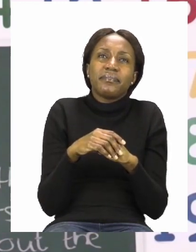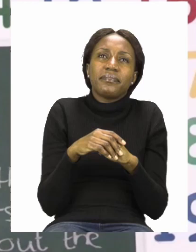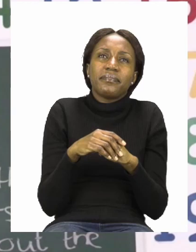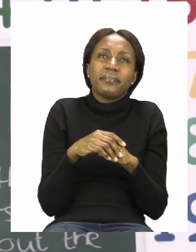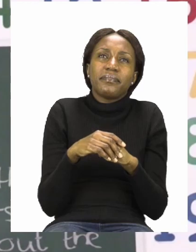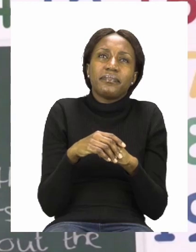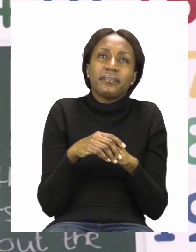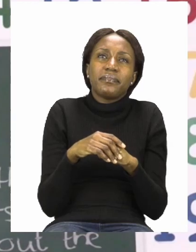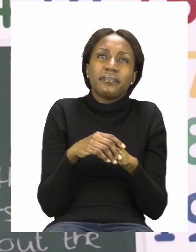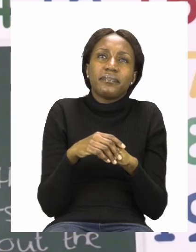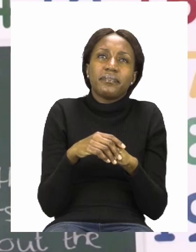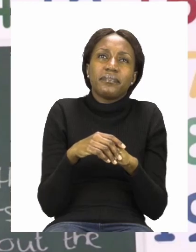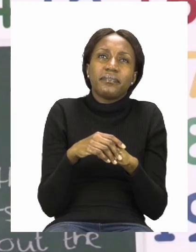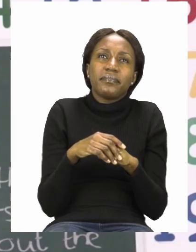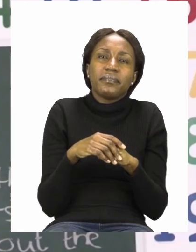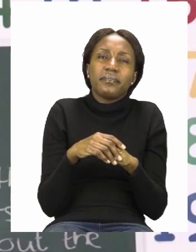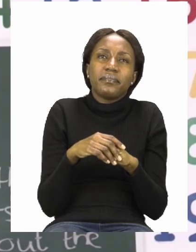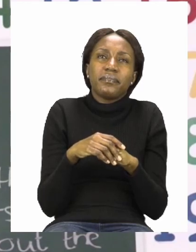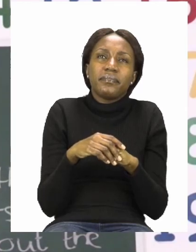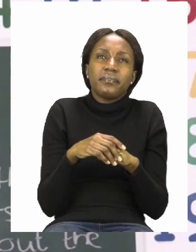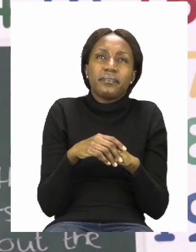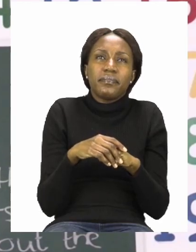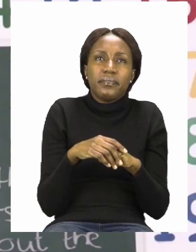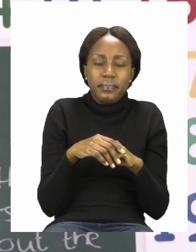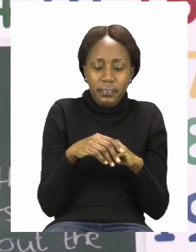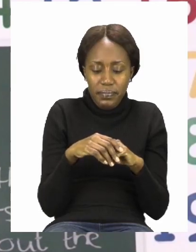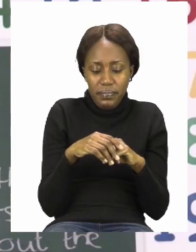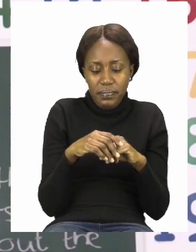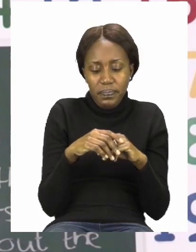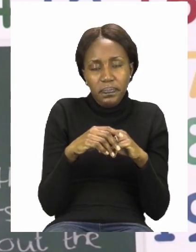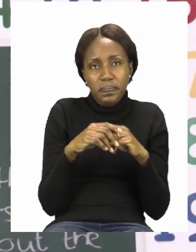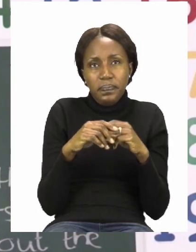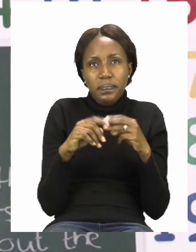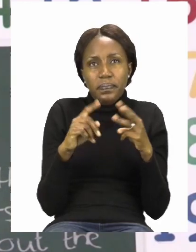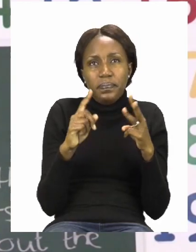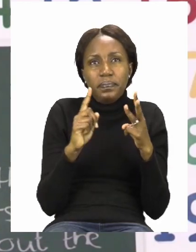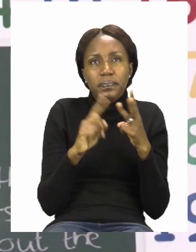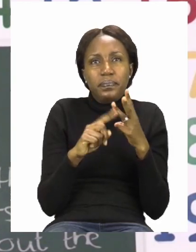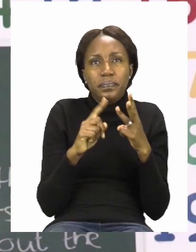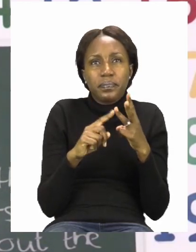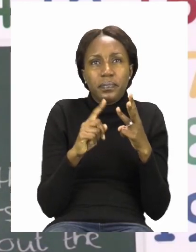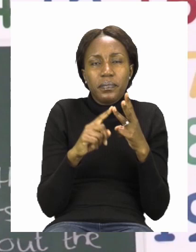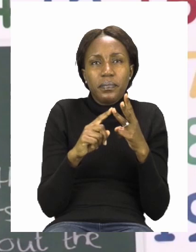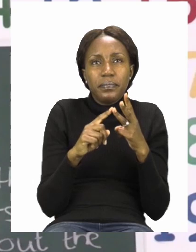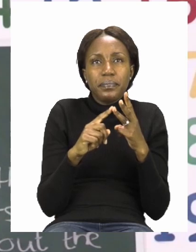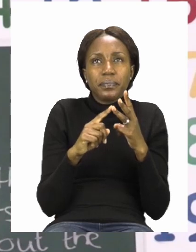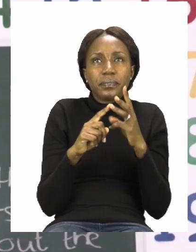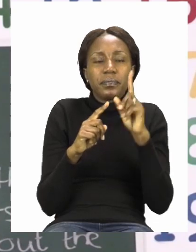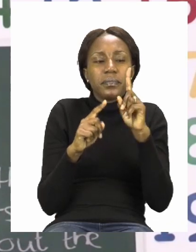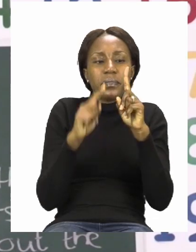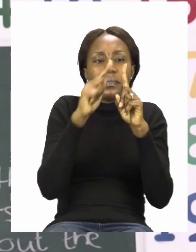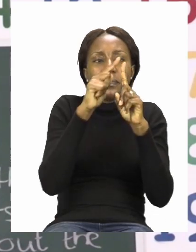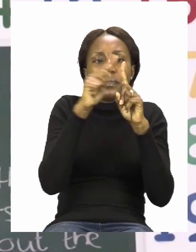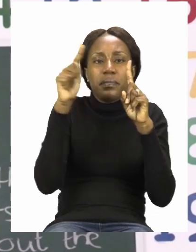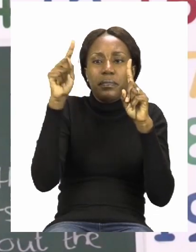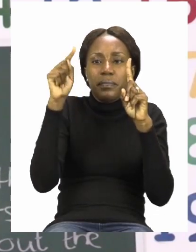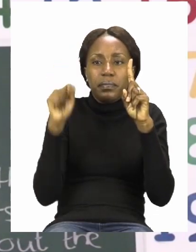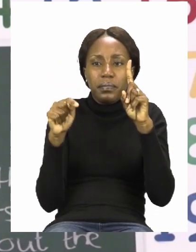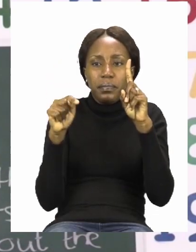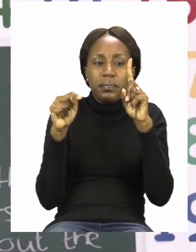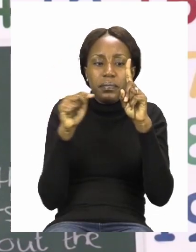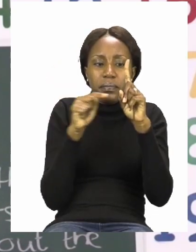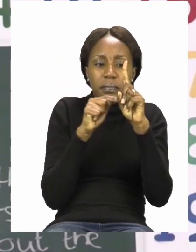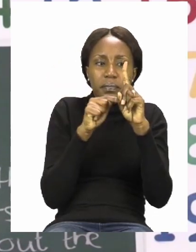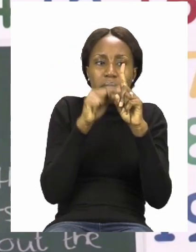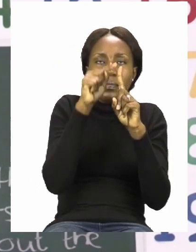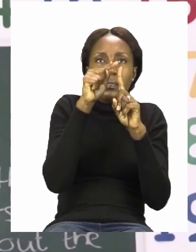to look for a circle that is nice and round. The next one that I have is a